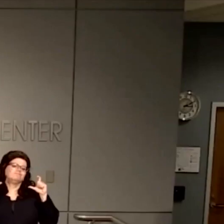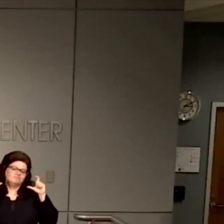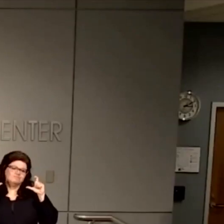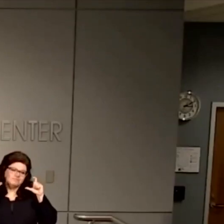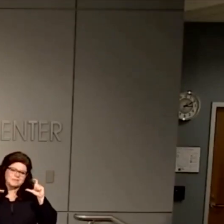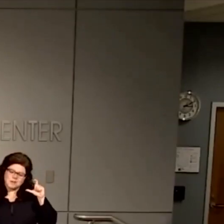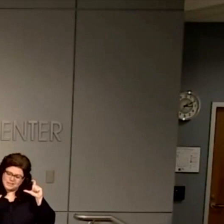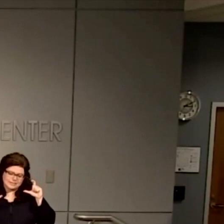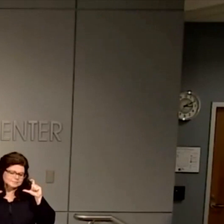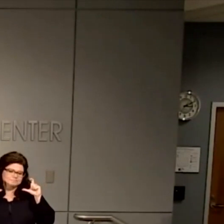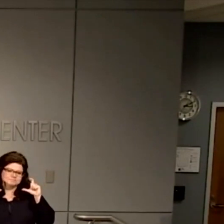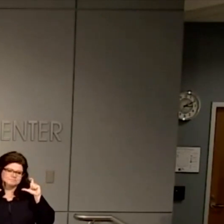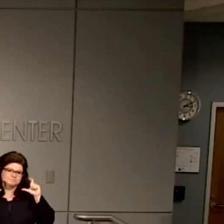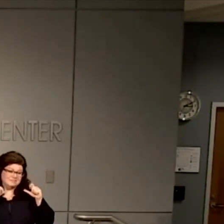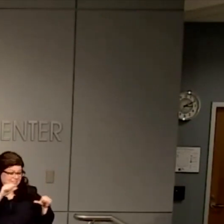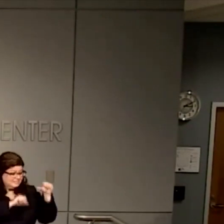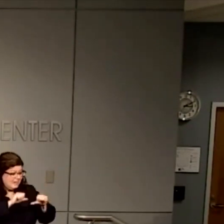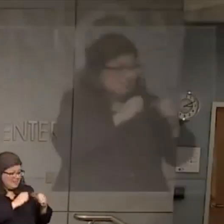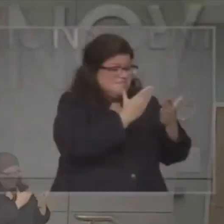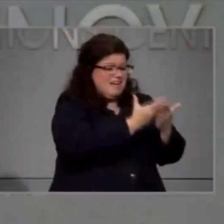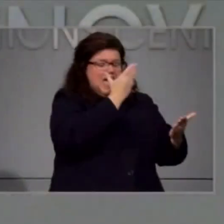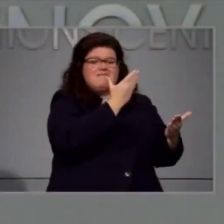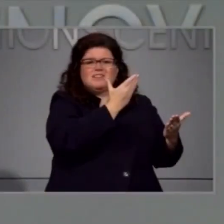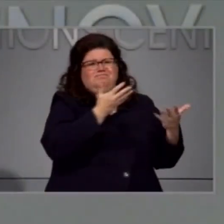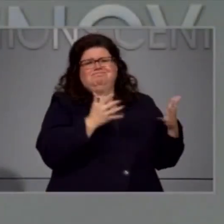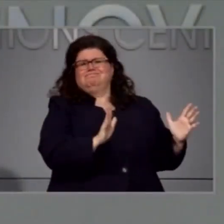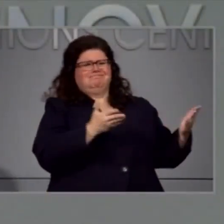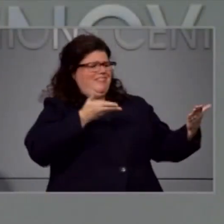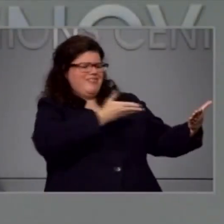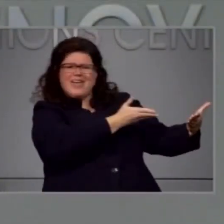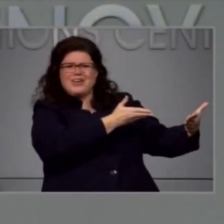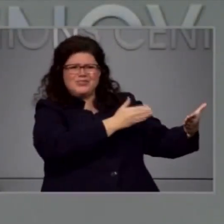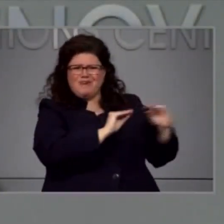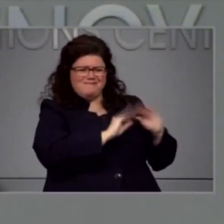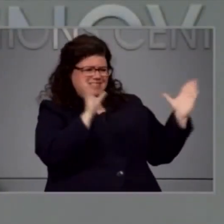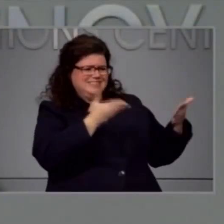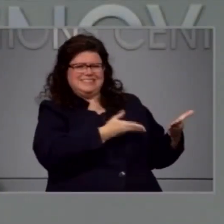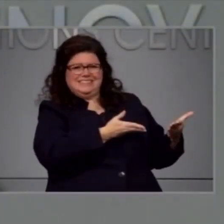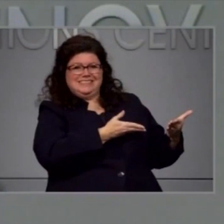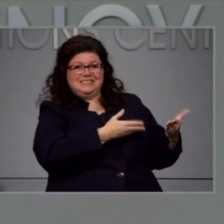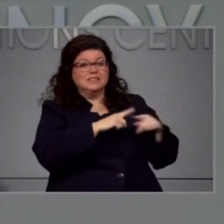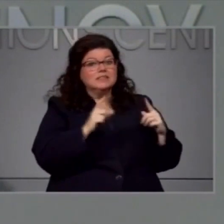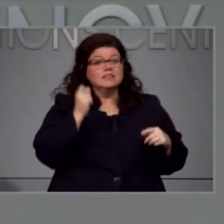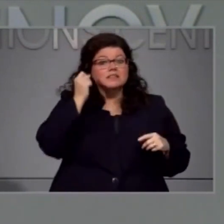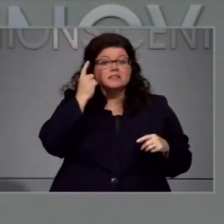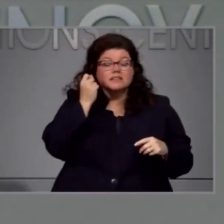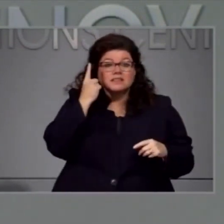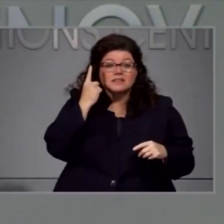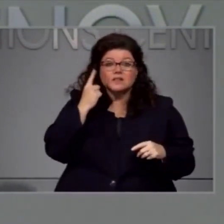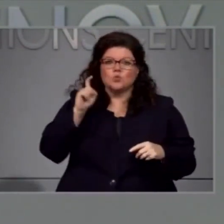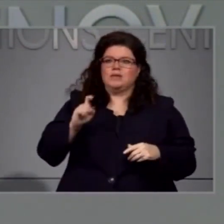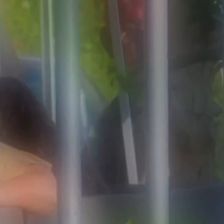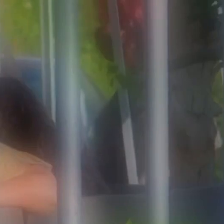order. The scientific evidence is compelling. However, face coverings only fully work when we